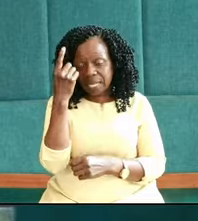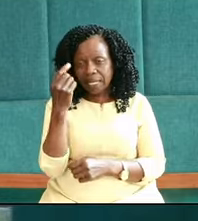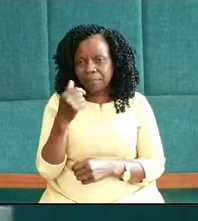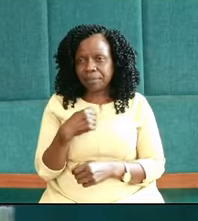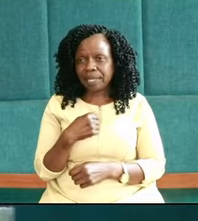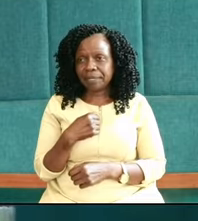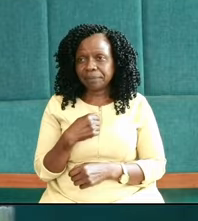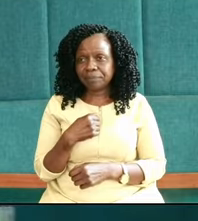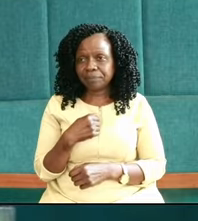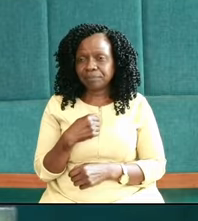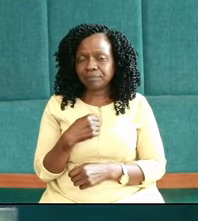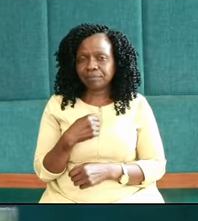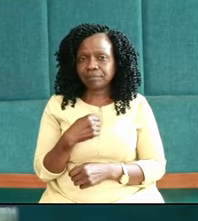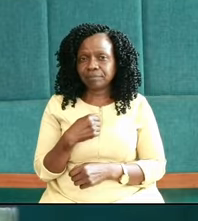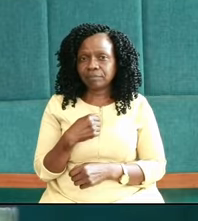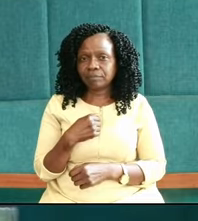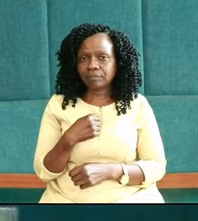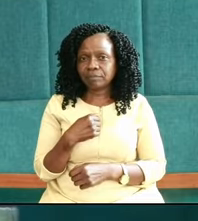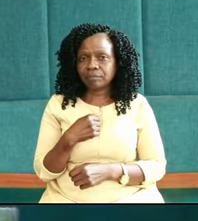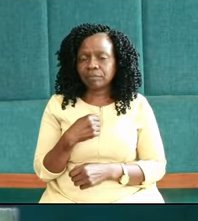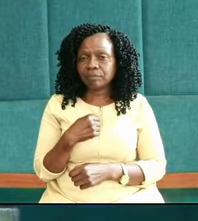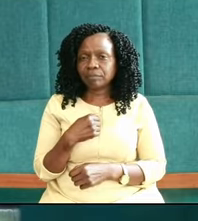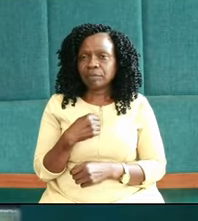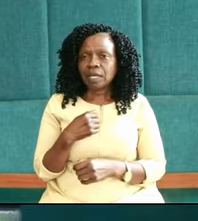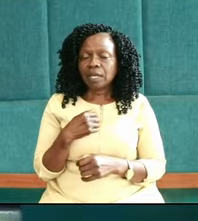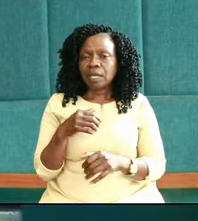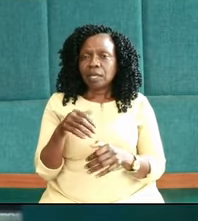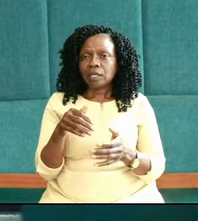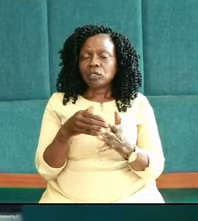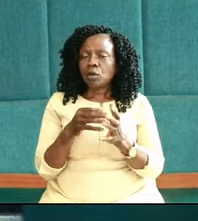me, don't hesitate.